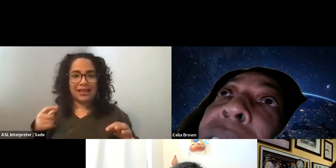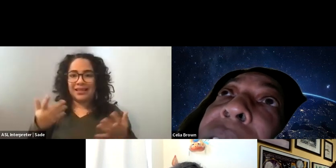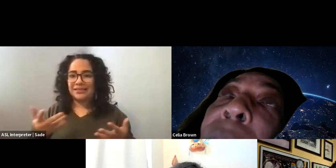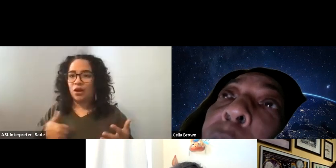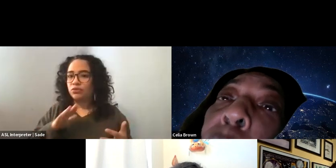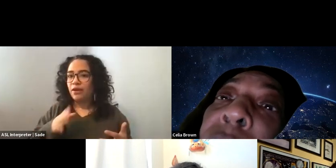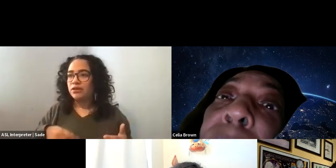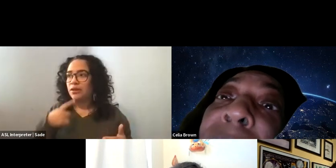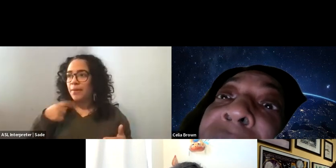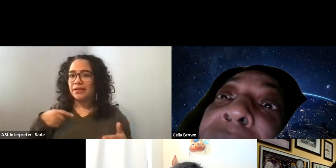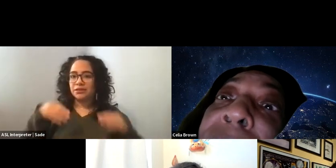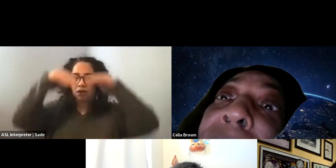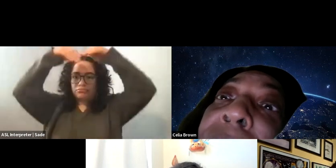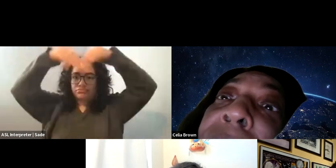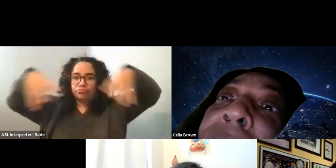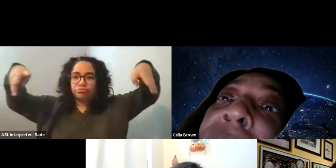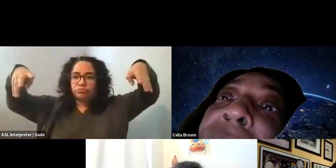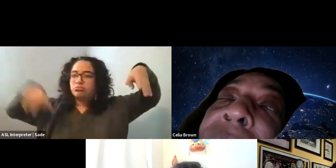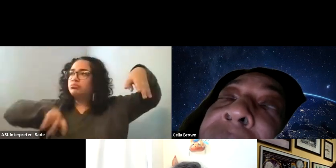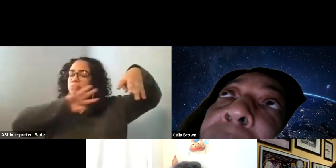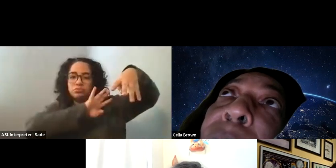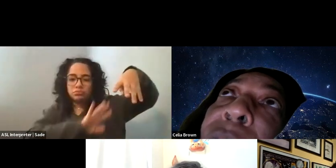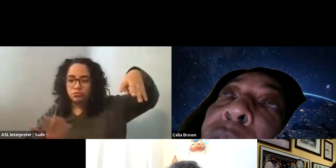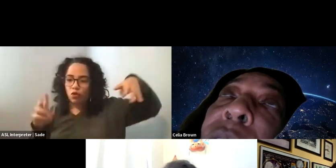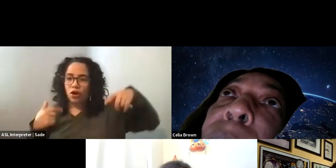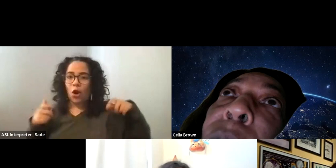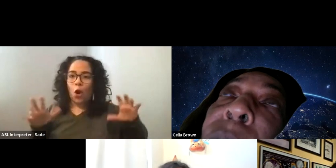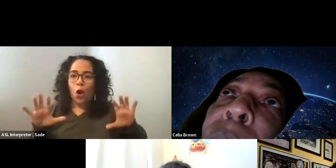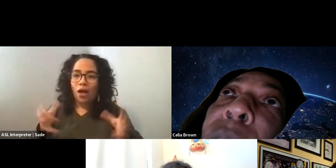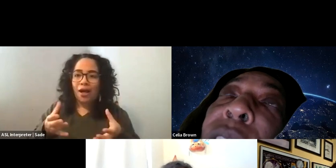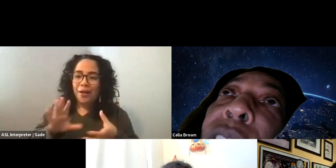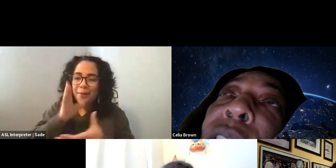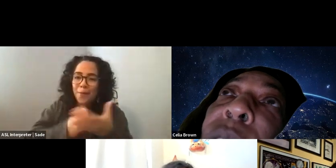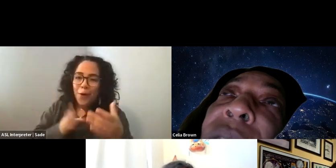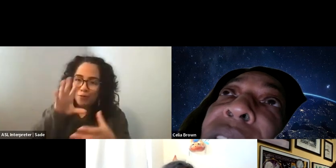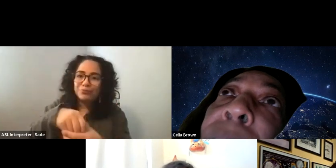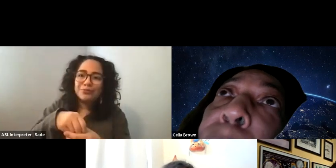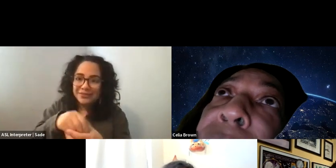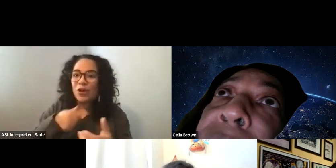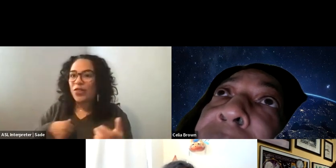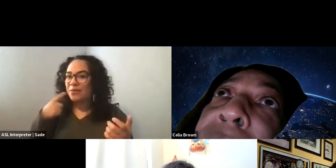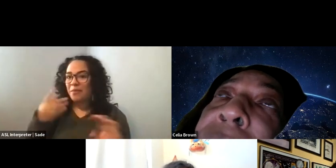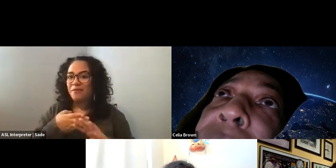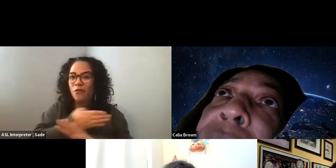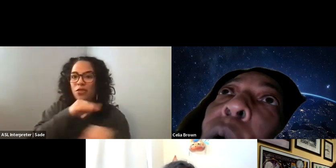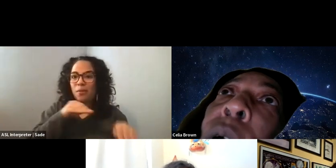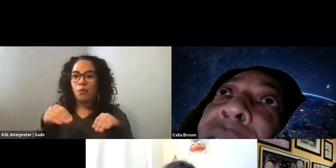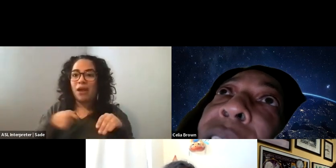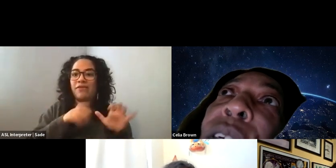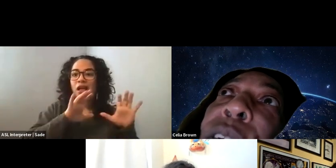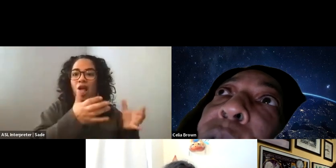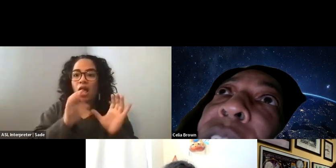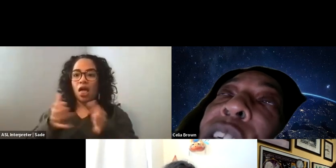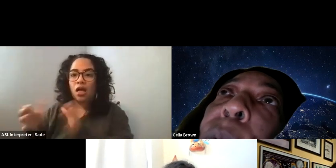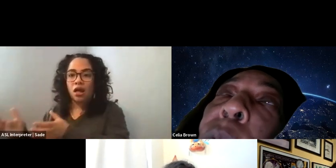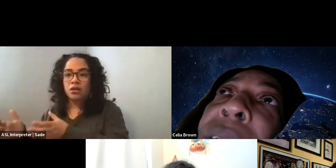umbrella that we all could be under. And I think before the movement was just sort of separate in order for us